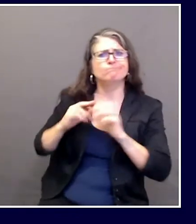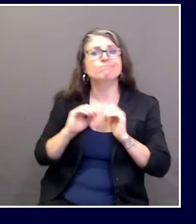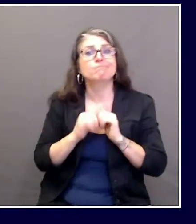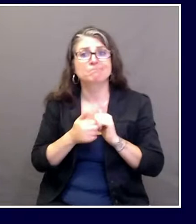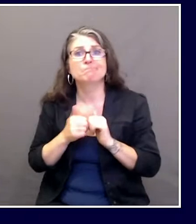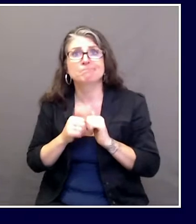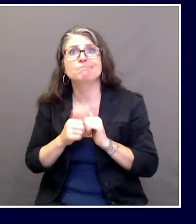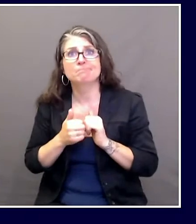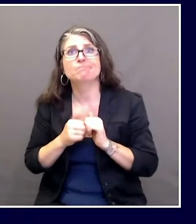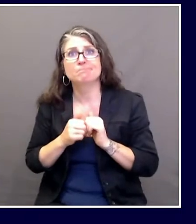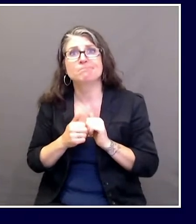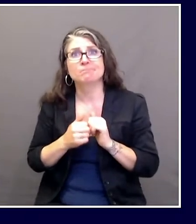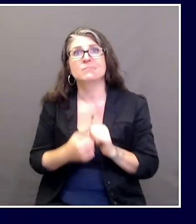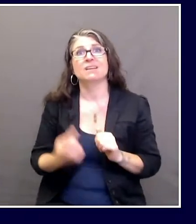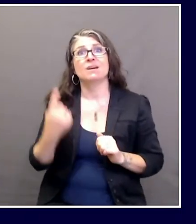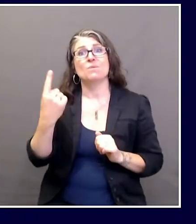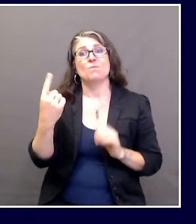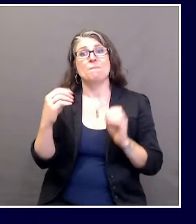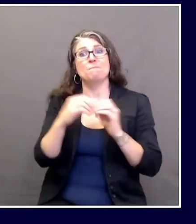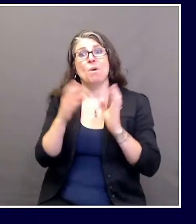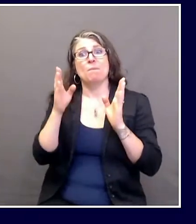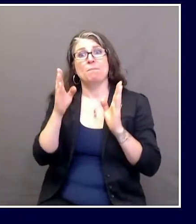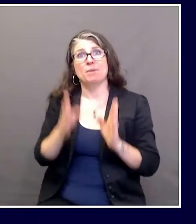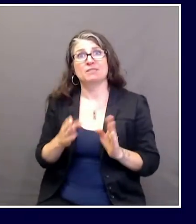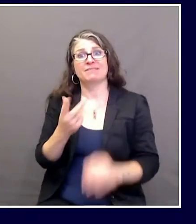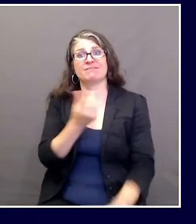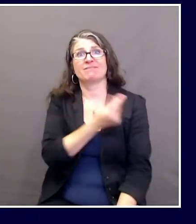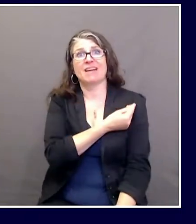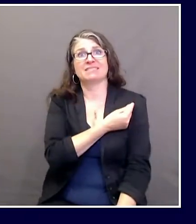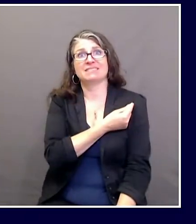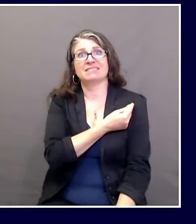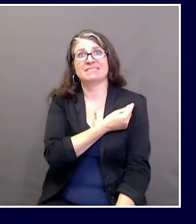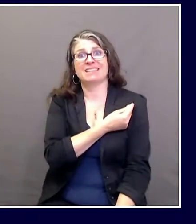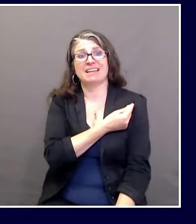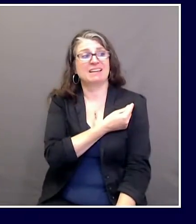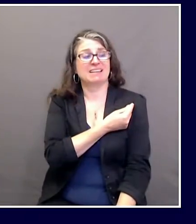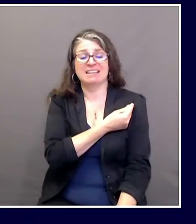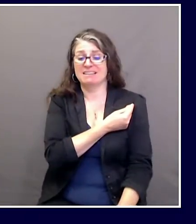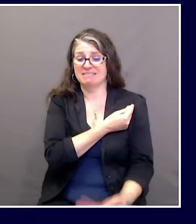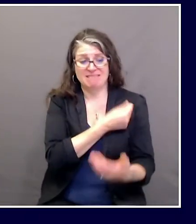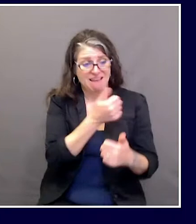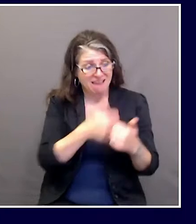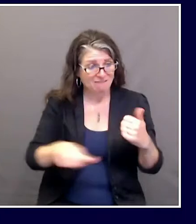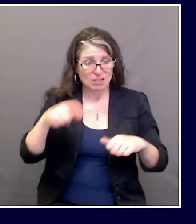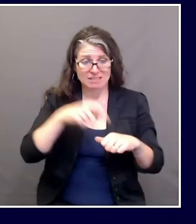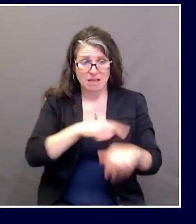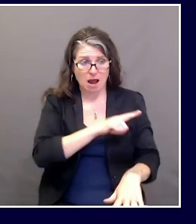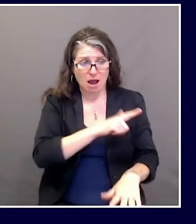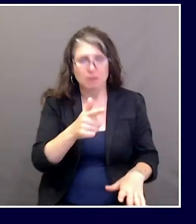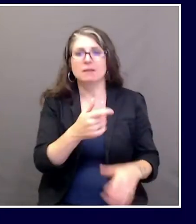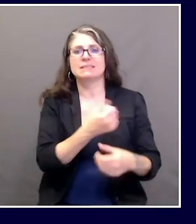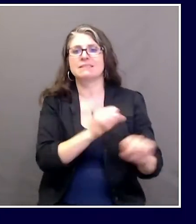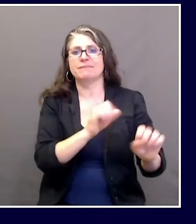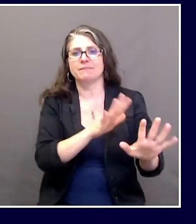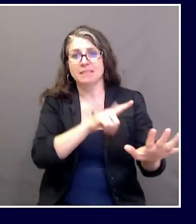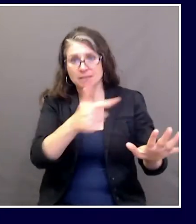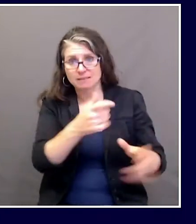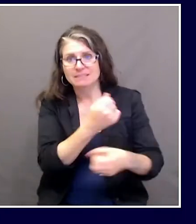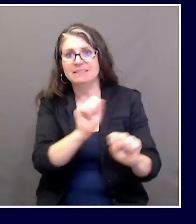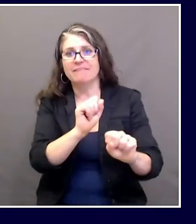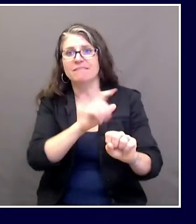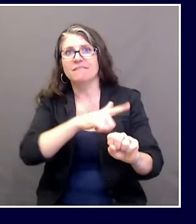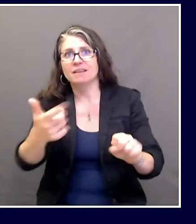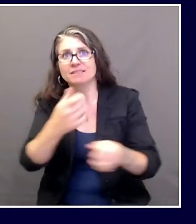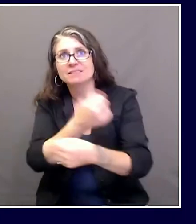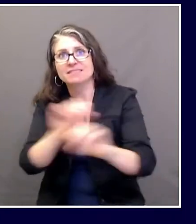more life saved. So we are excited about the opportunities coming out of Washington. We are looking at them as well as what's going on in different states to see if